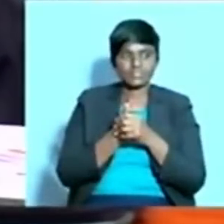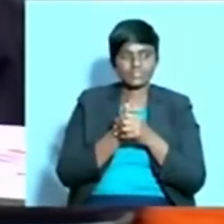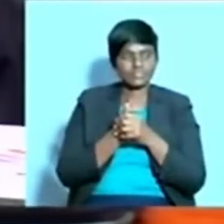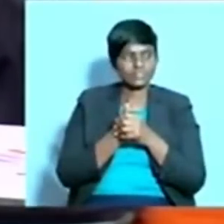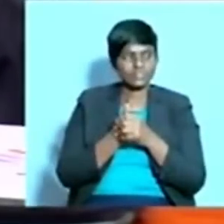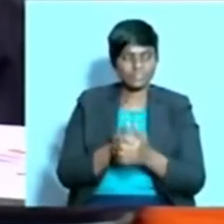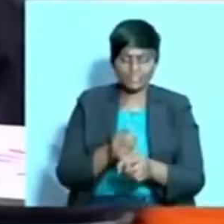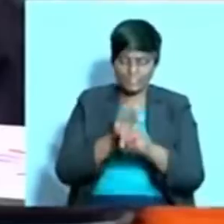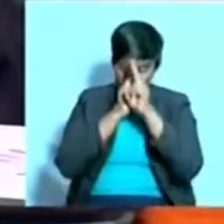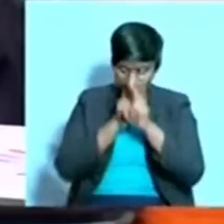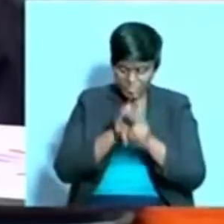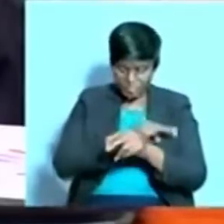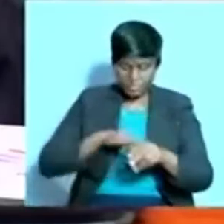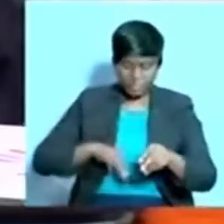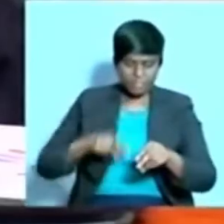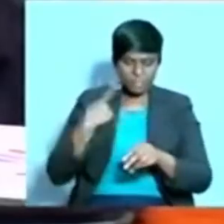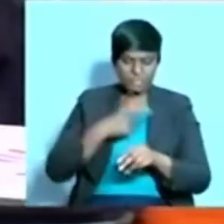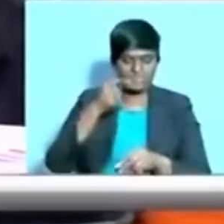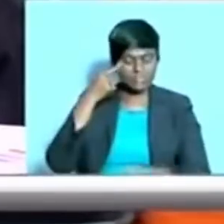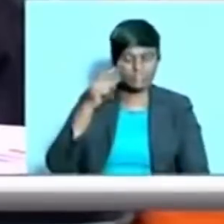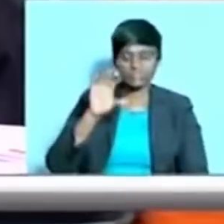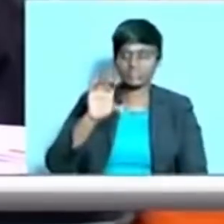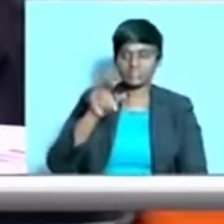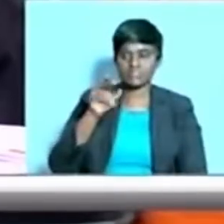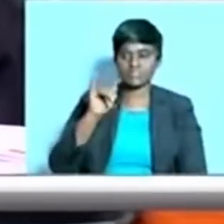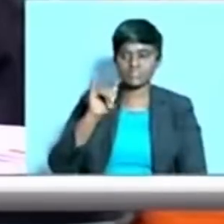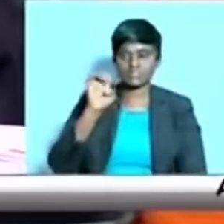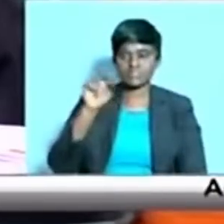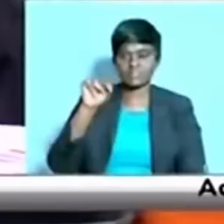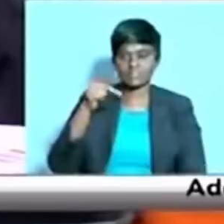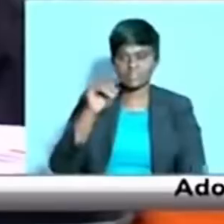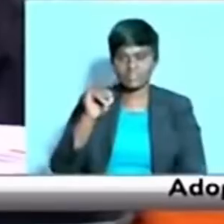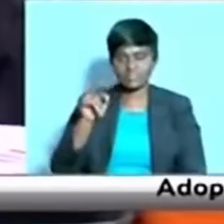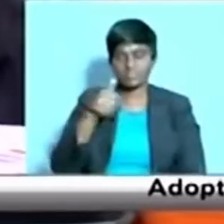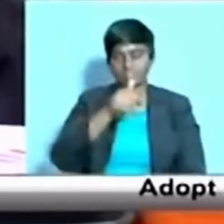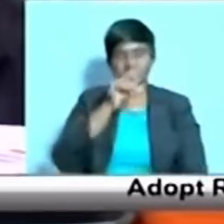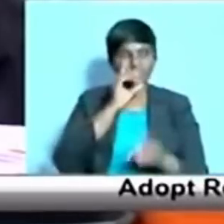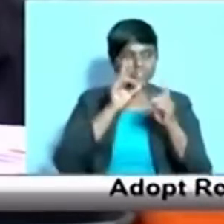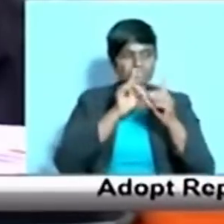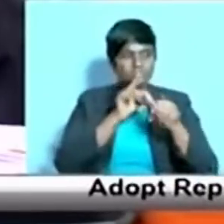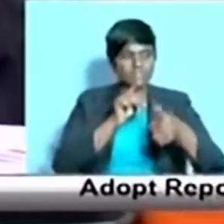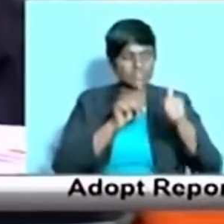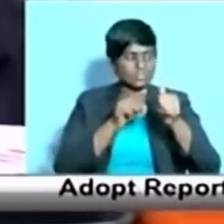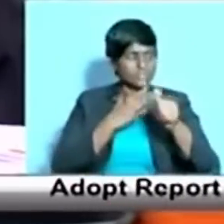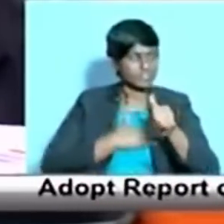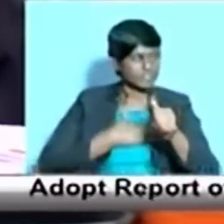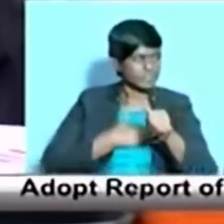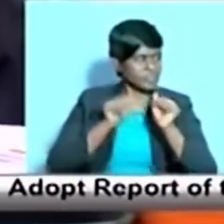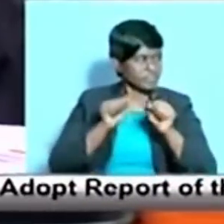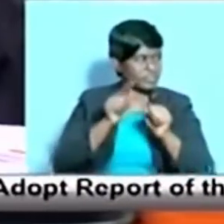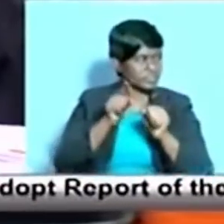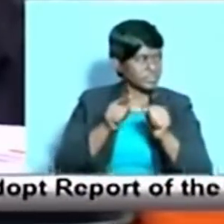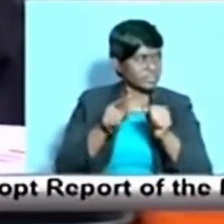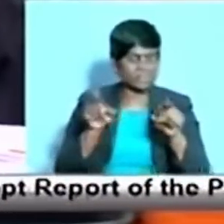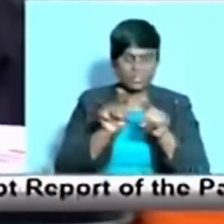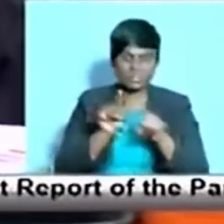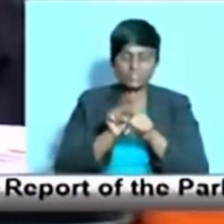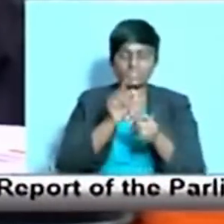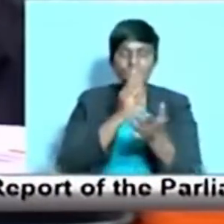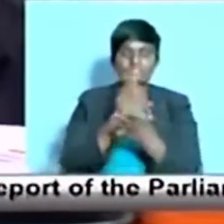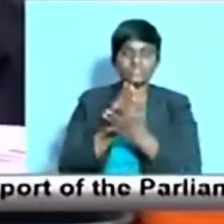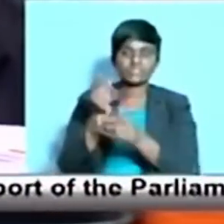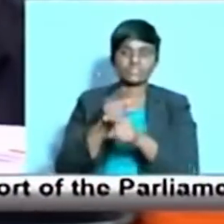The honorable member for Chienge, you've been debating yourself. So please, can you refrain from doing